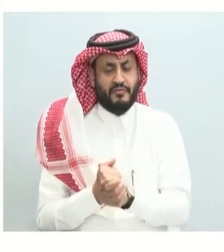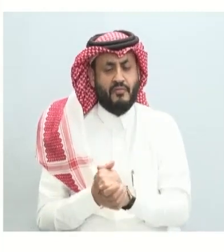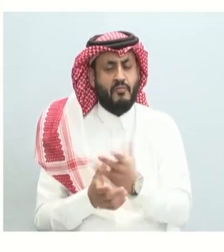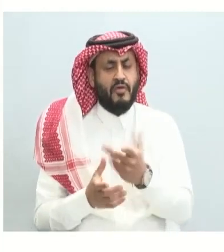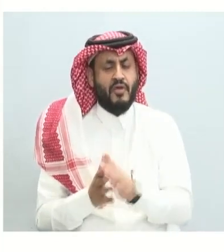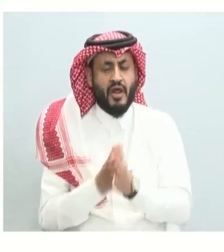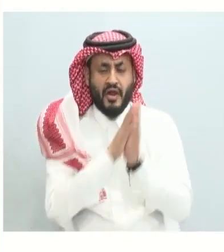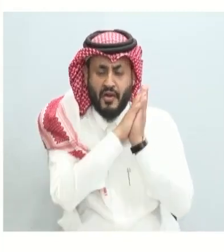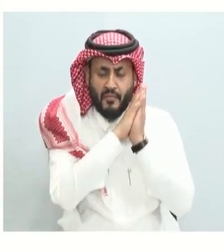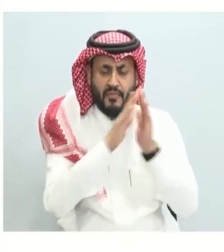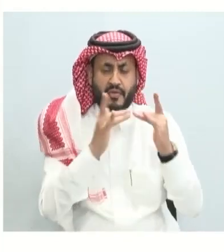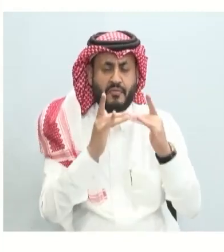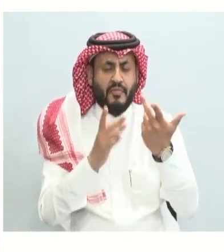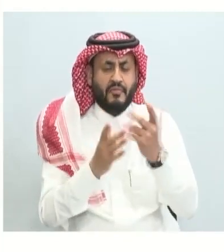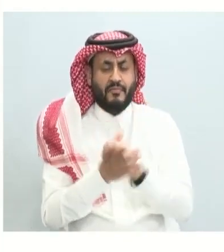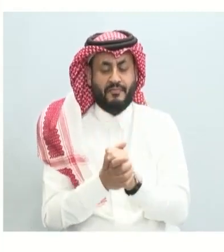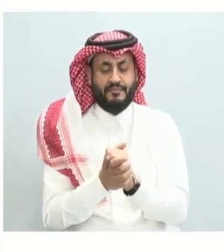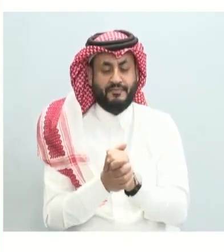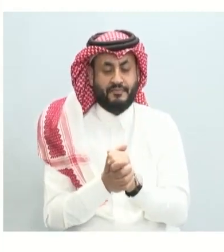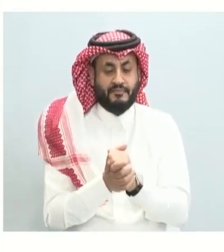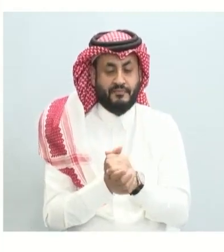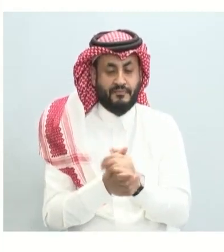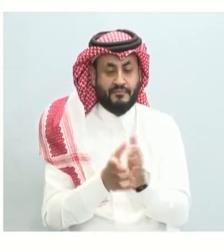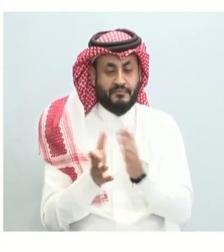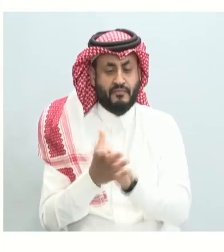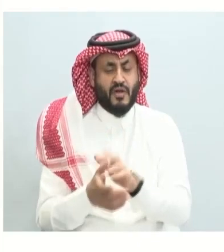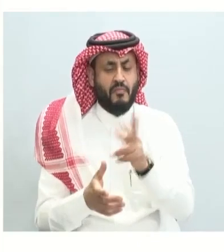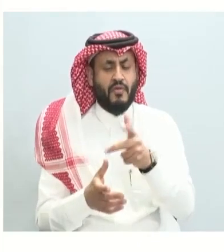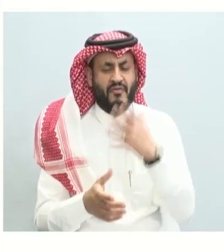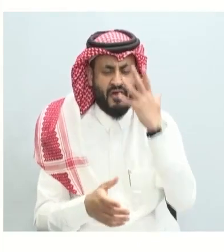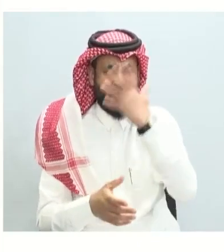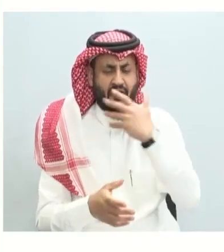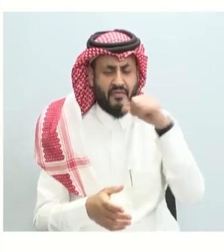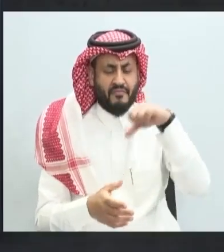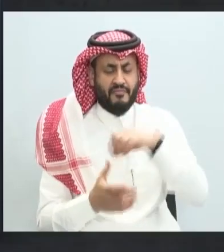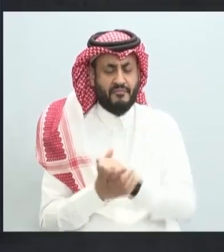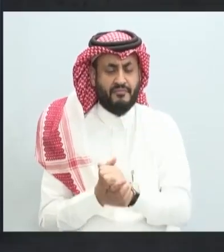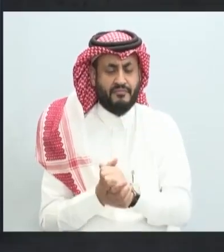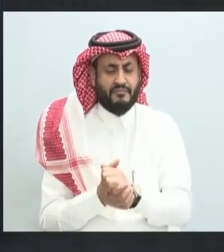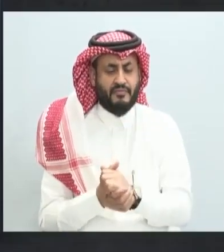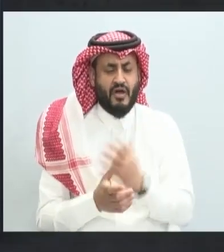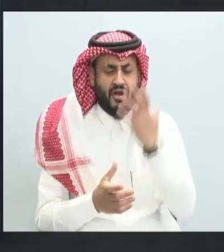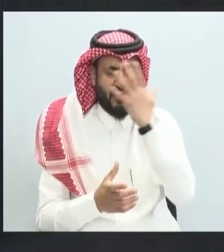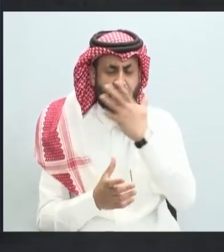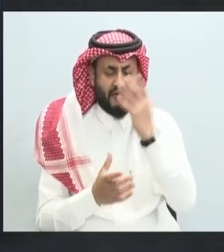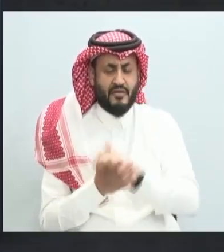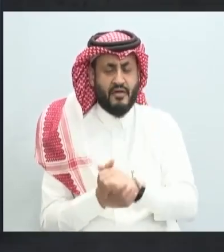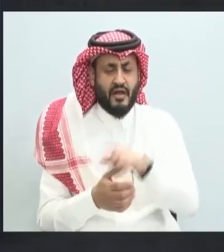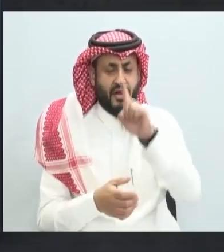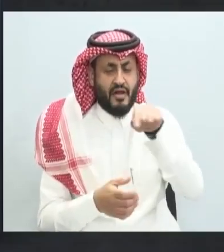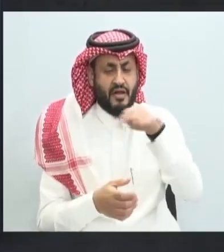to go sleep? And also, who is bored? Bored means not